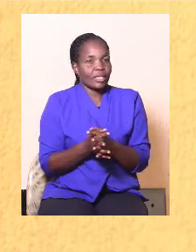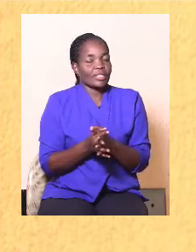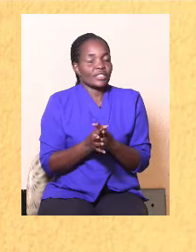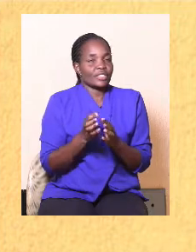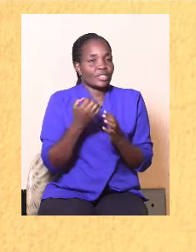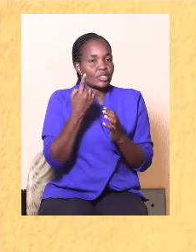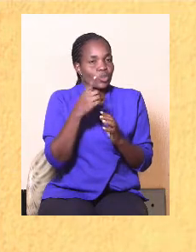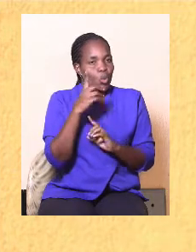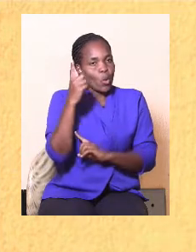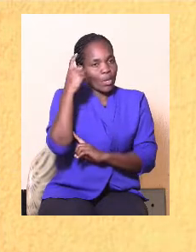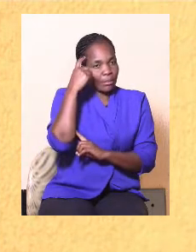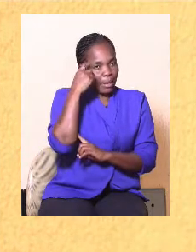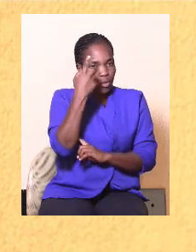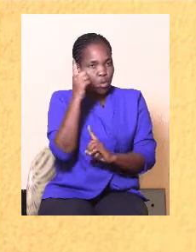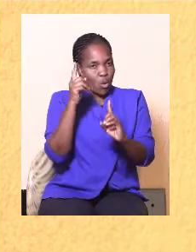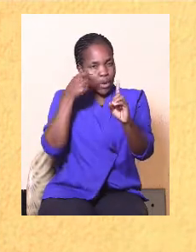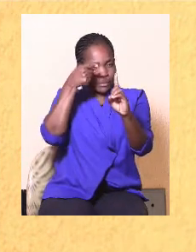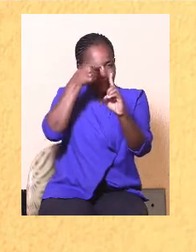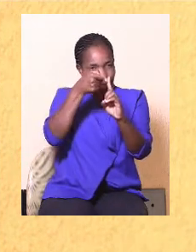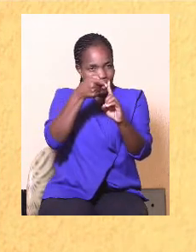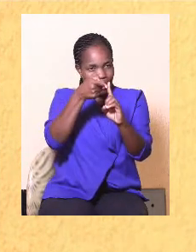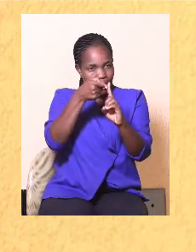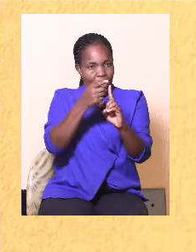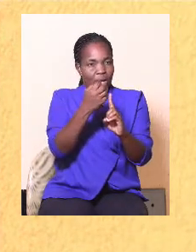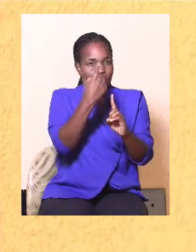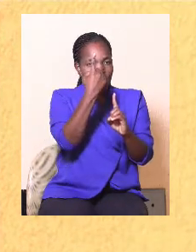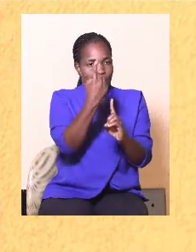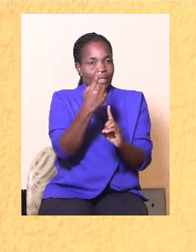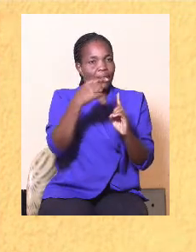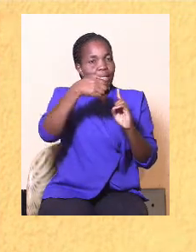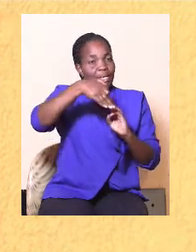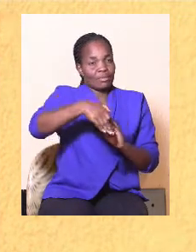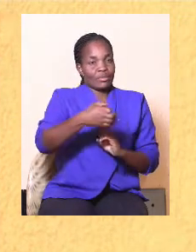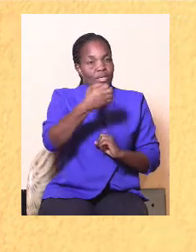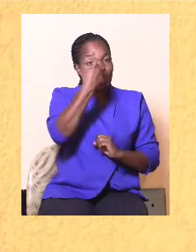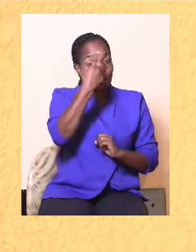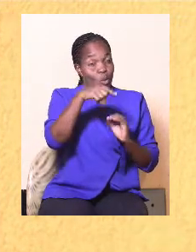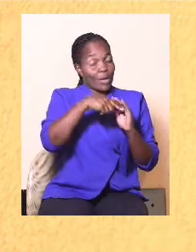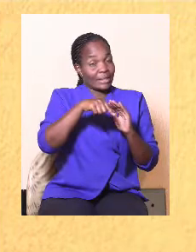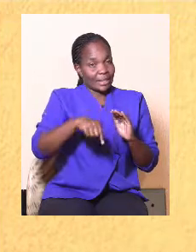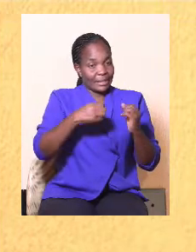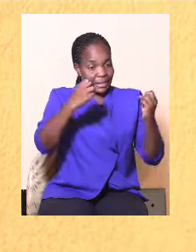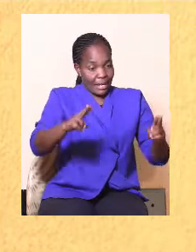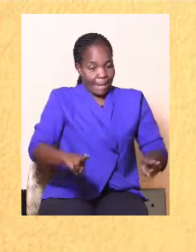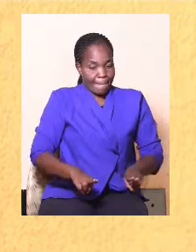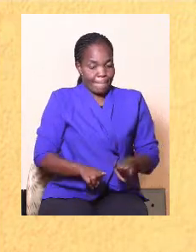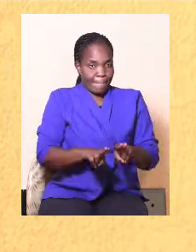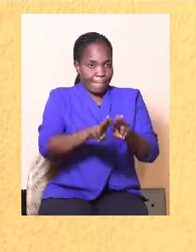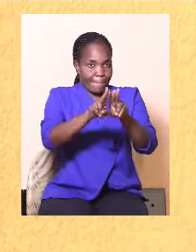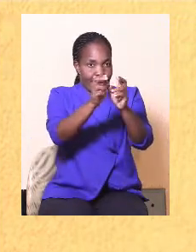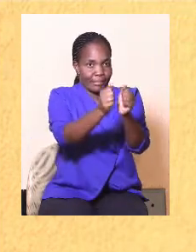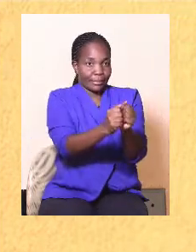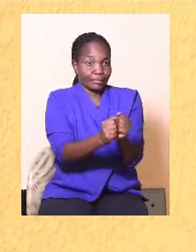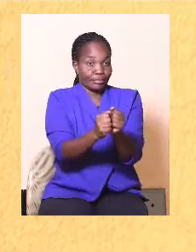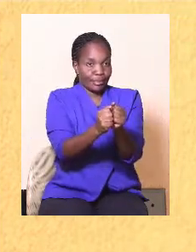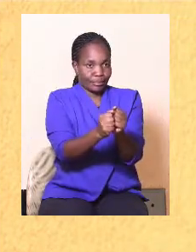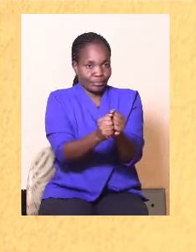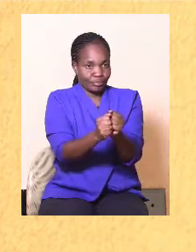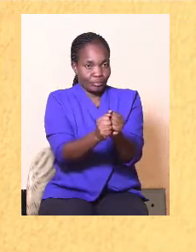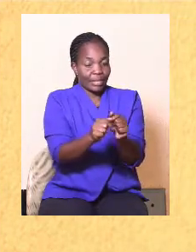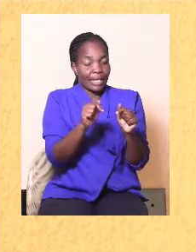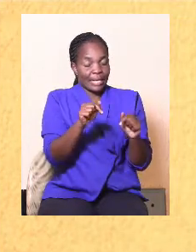one nation, spirit of Harambee. Let's pull together. So we want to thank them for that. And we want to encourage all